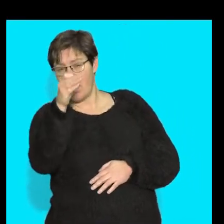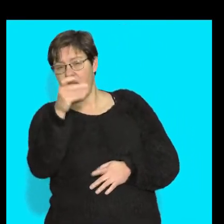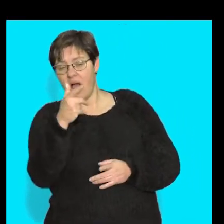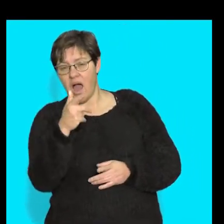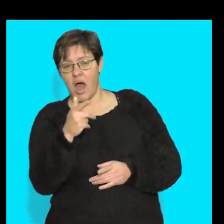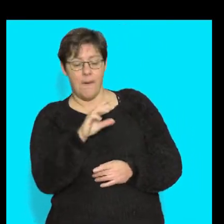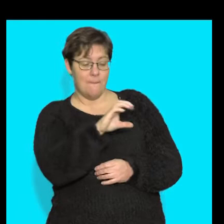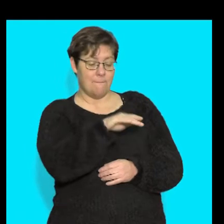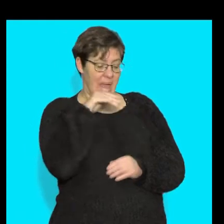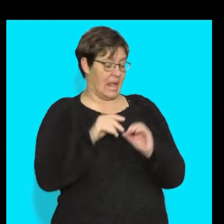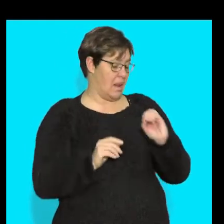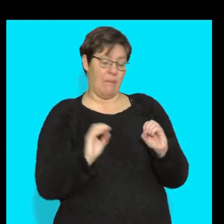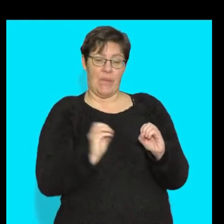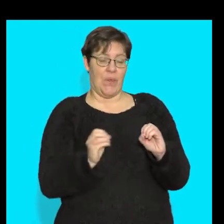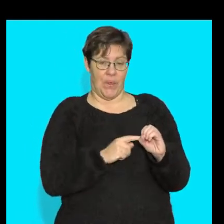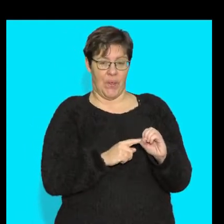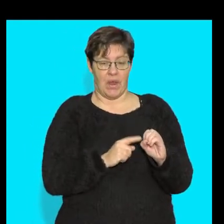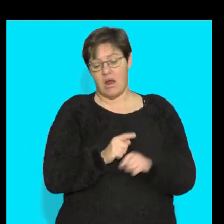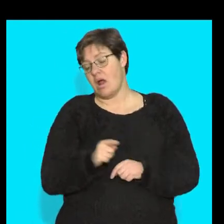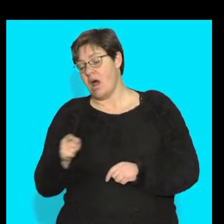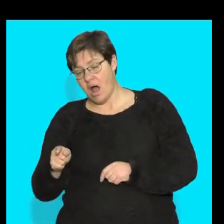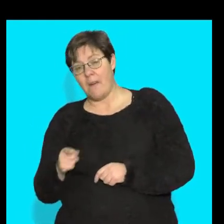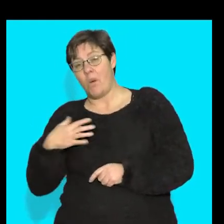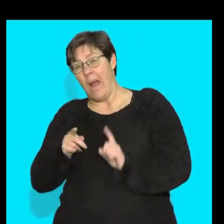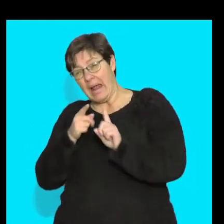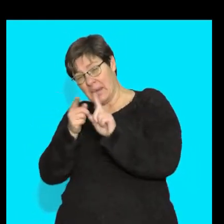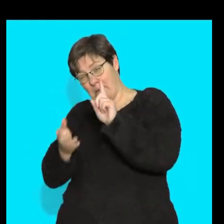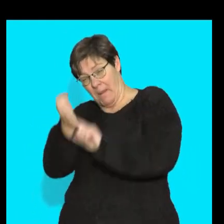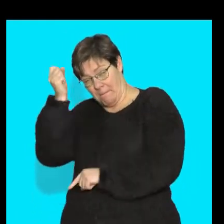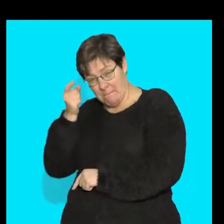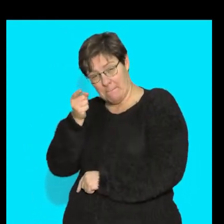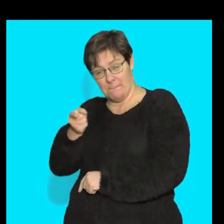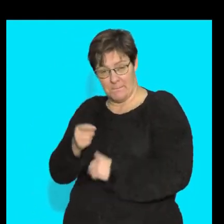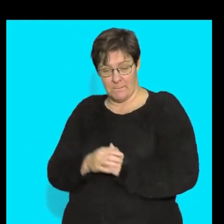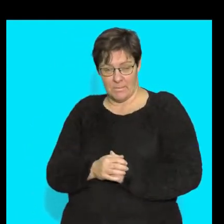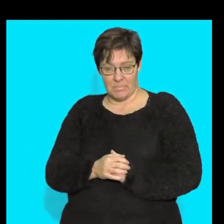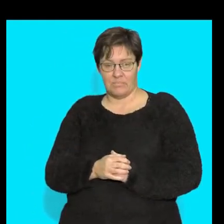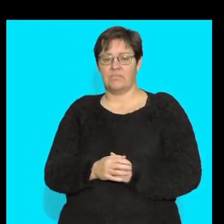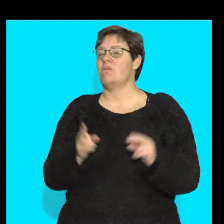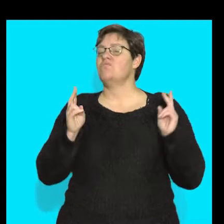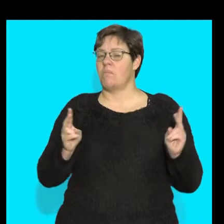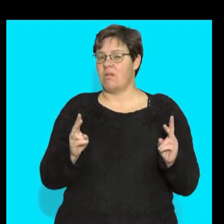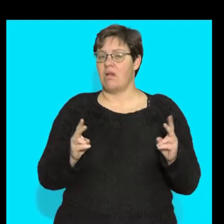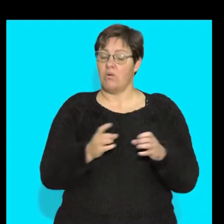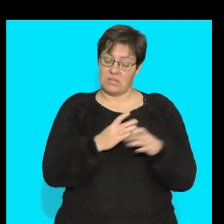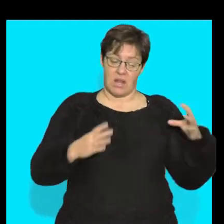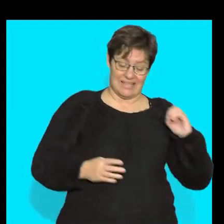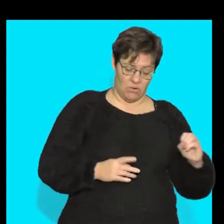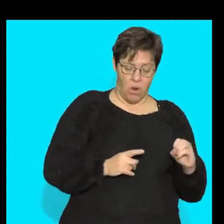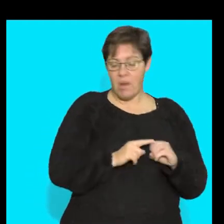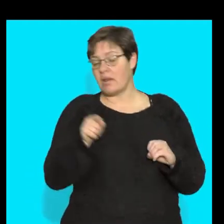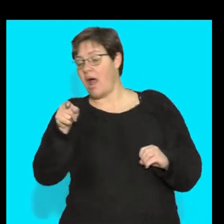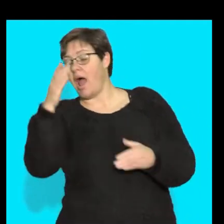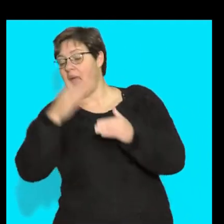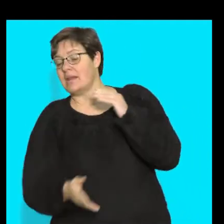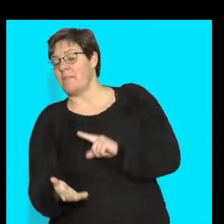in your bank to an X amount of money in your bank, which is normally more than what you started with, right?